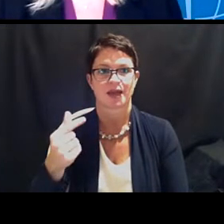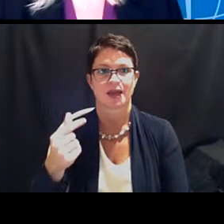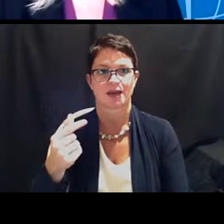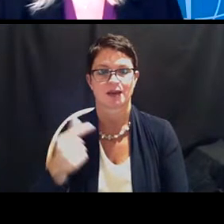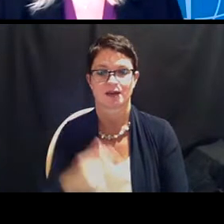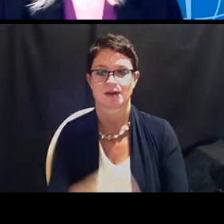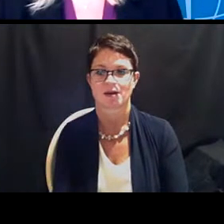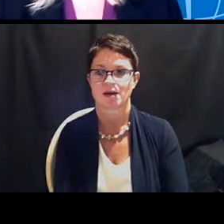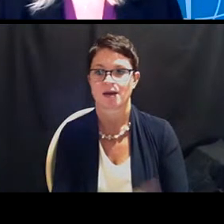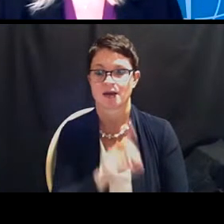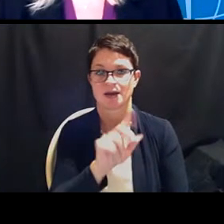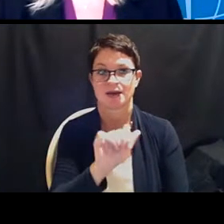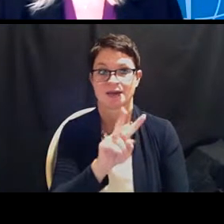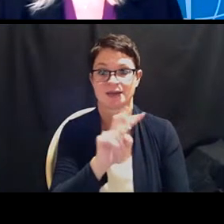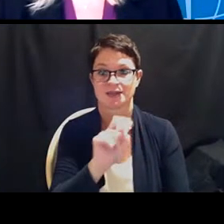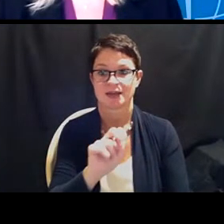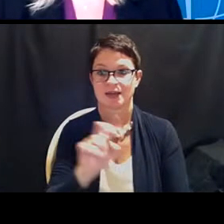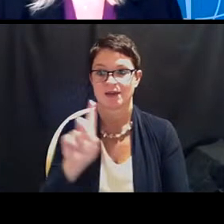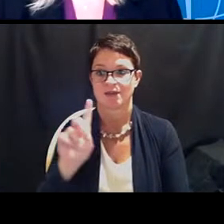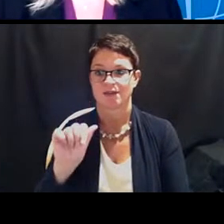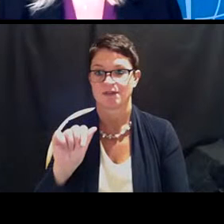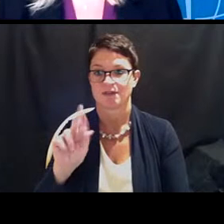Dave or Darren?